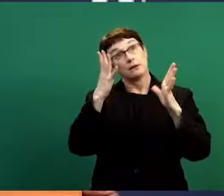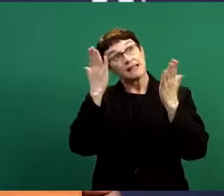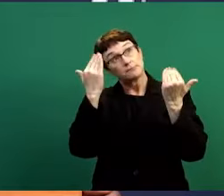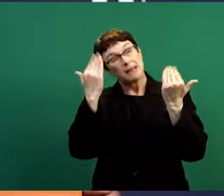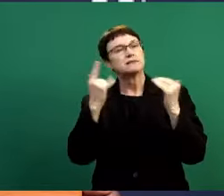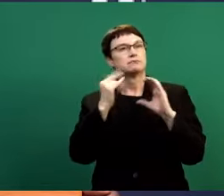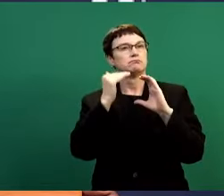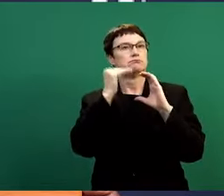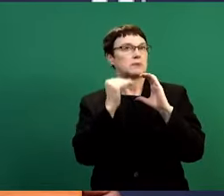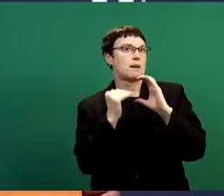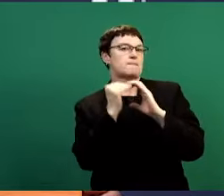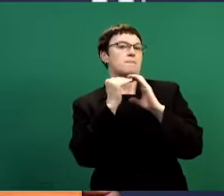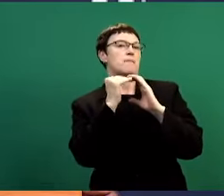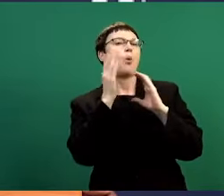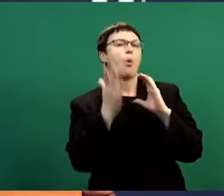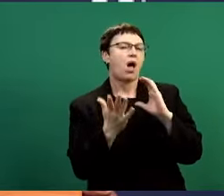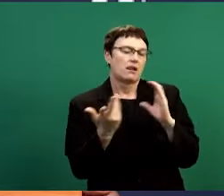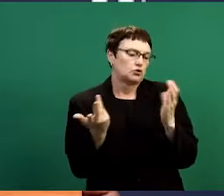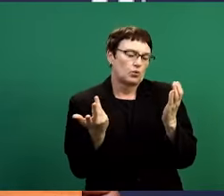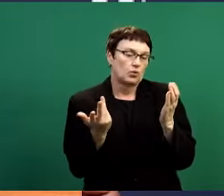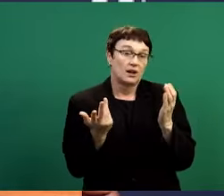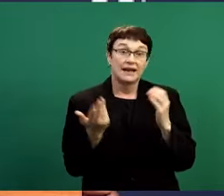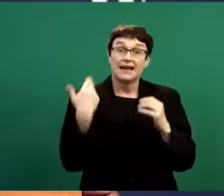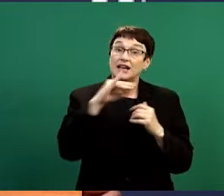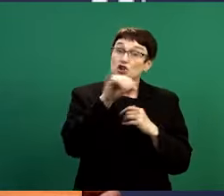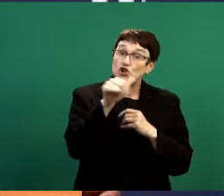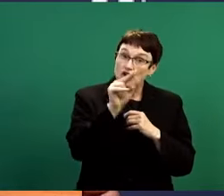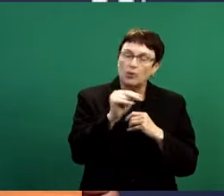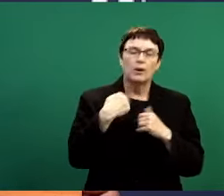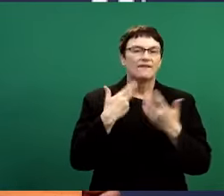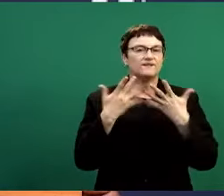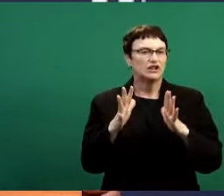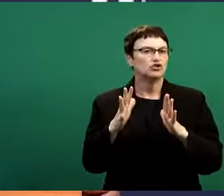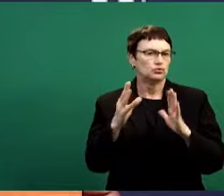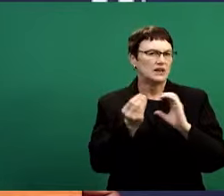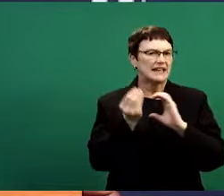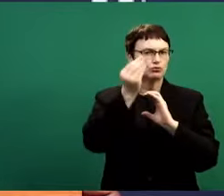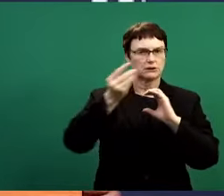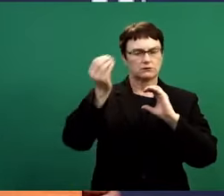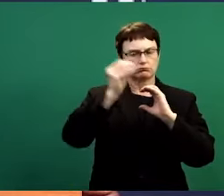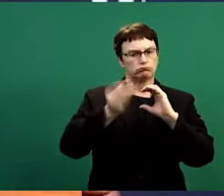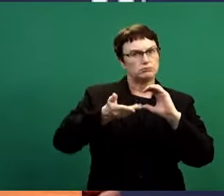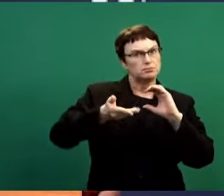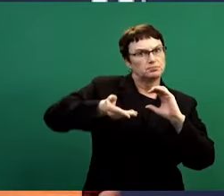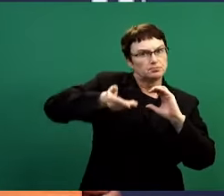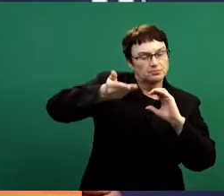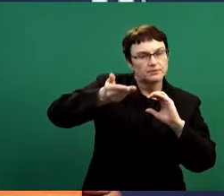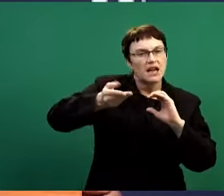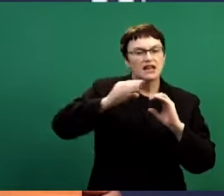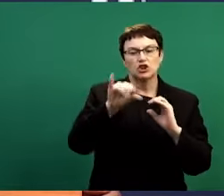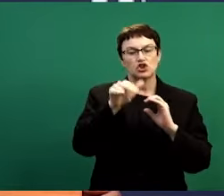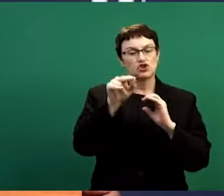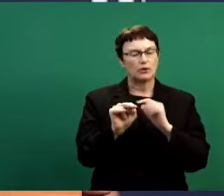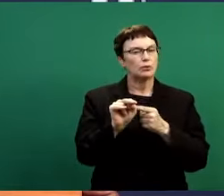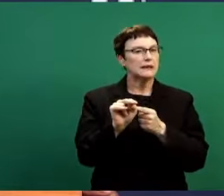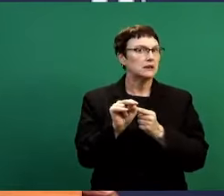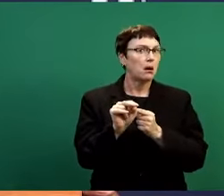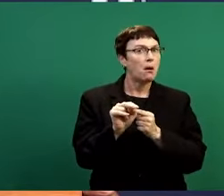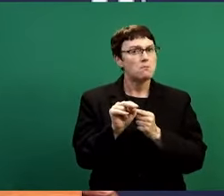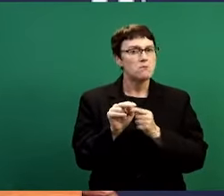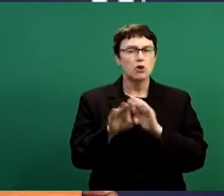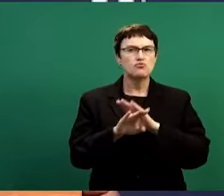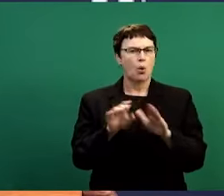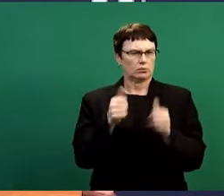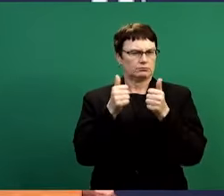Rates were at a particular level in January, and inflation was at a particular level in January. Not very useful